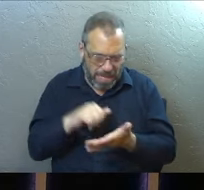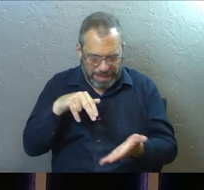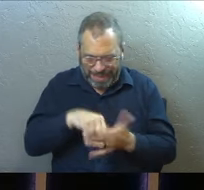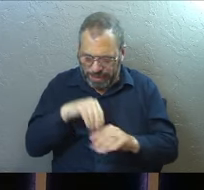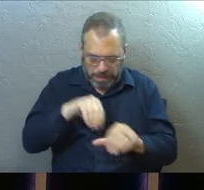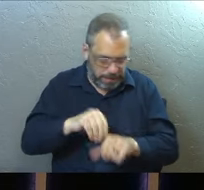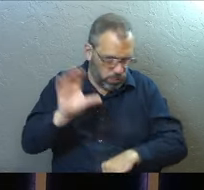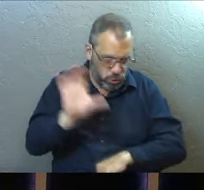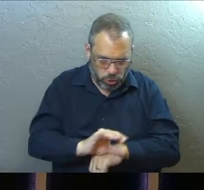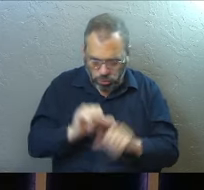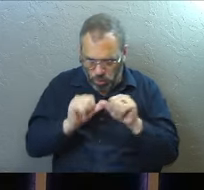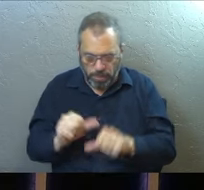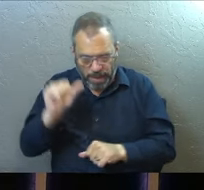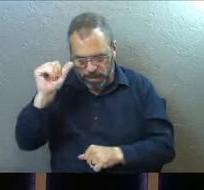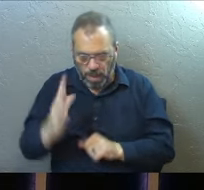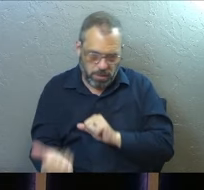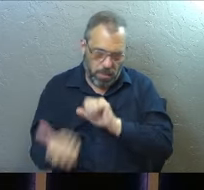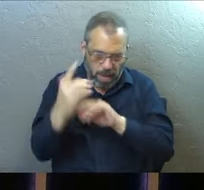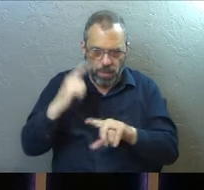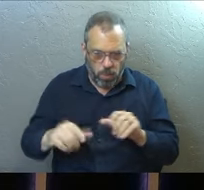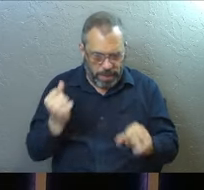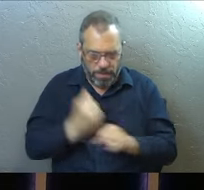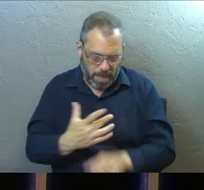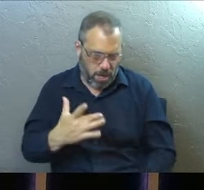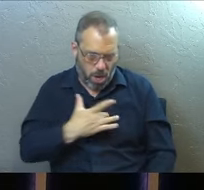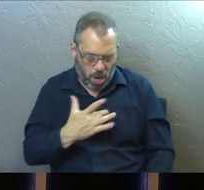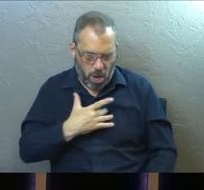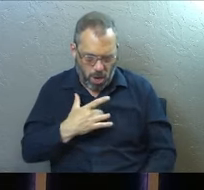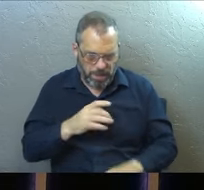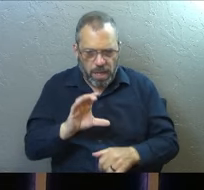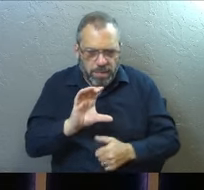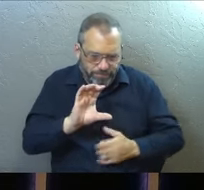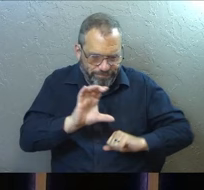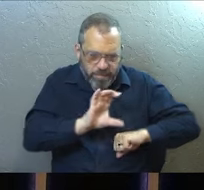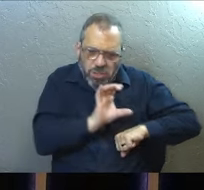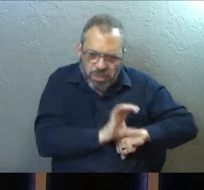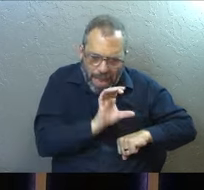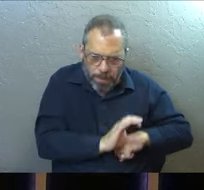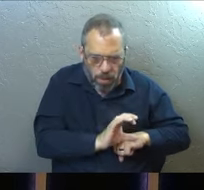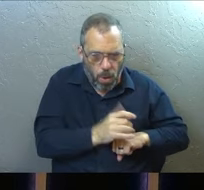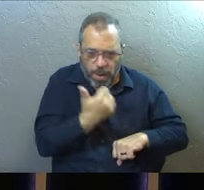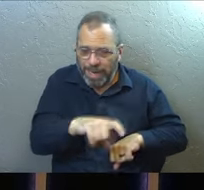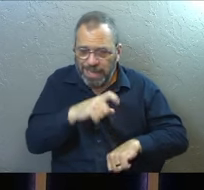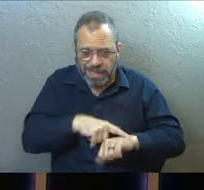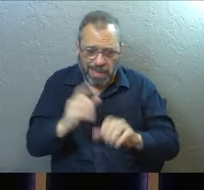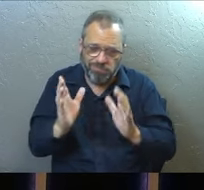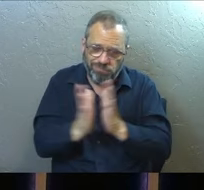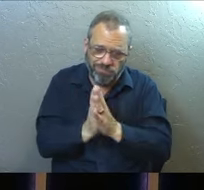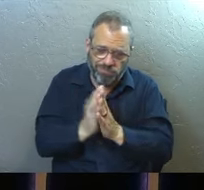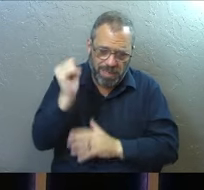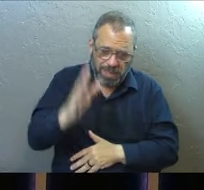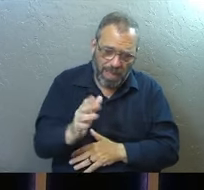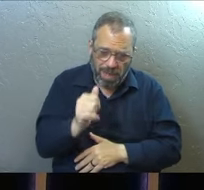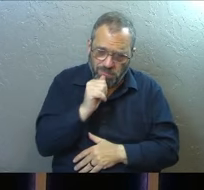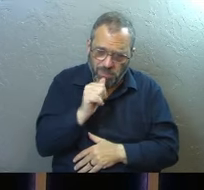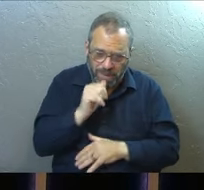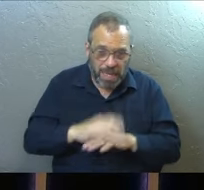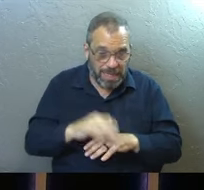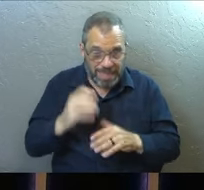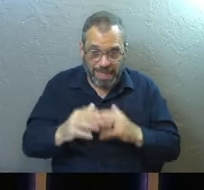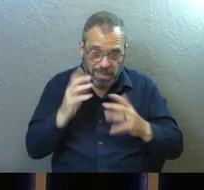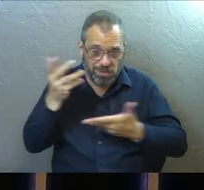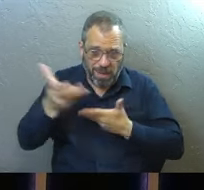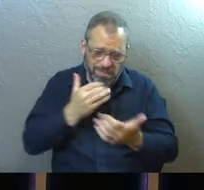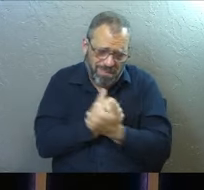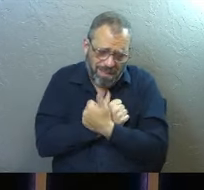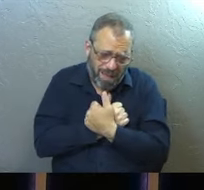in church in order to remain in God's presence. We can make our heart a chapel where we can go anytime to talk to God privately. These conversations can be